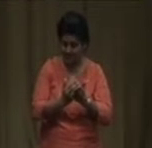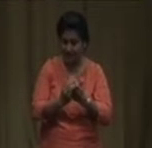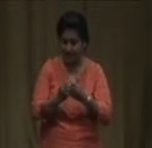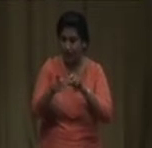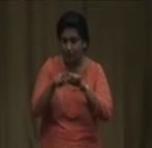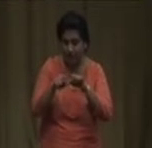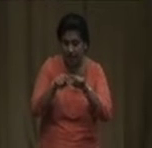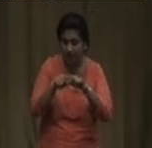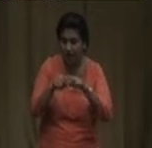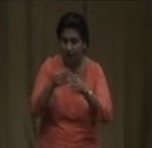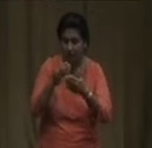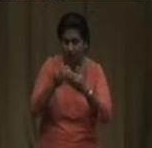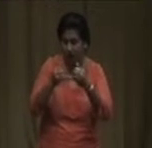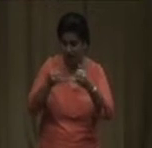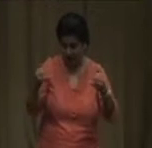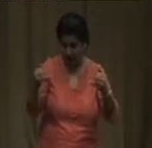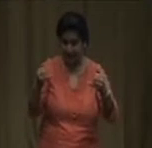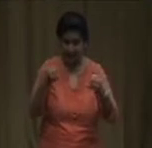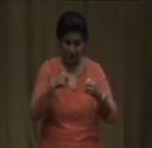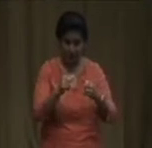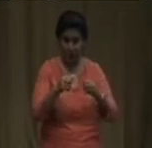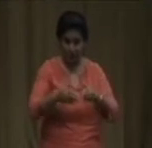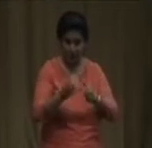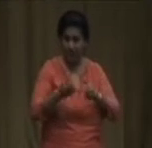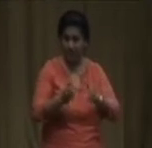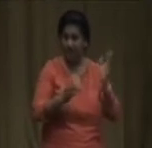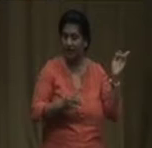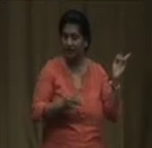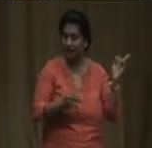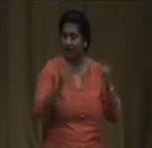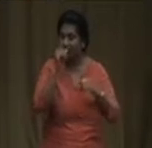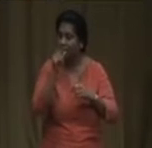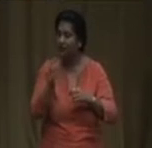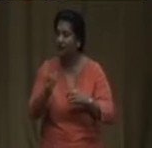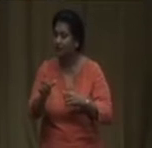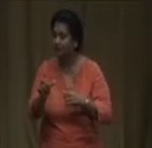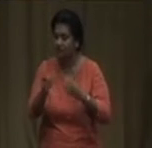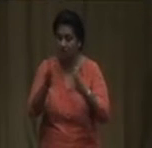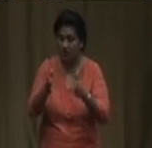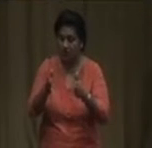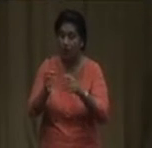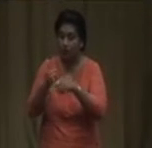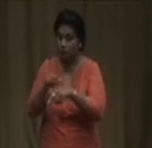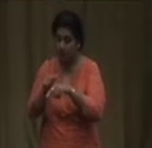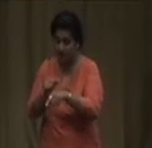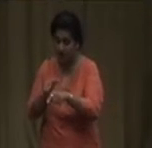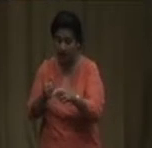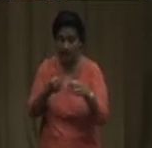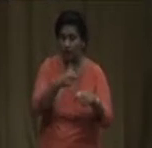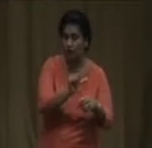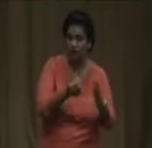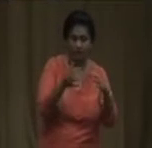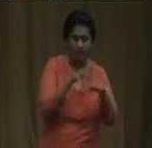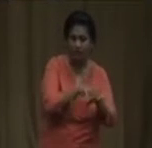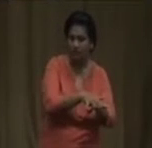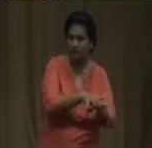online courses in this modality can be plowed back into the mainstream operations of our